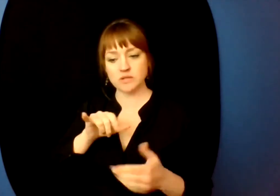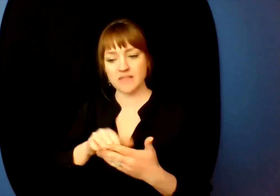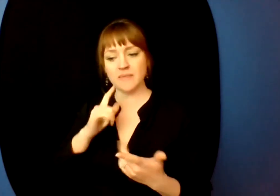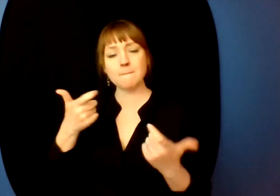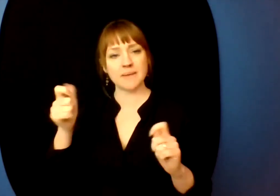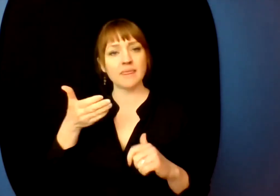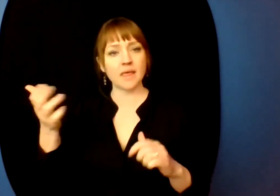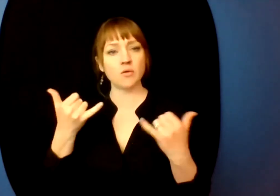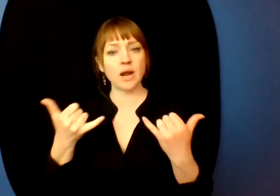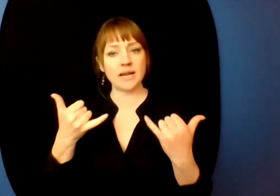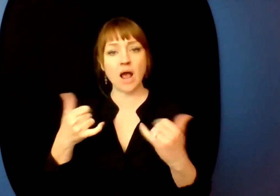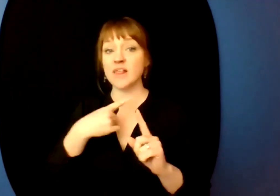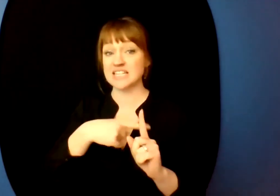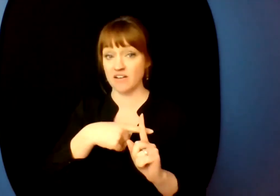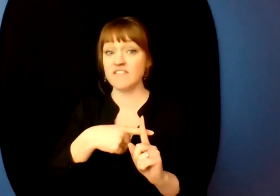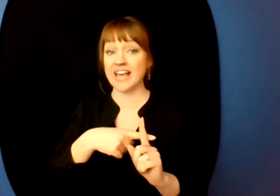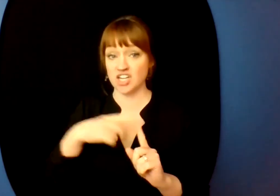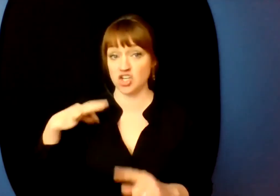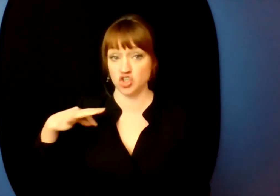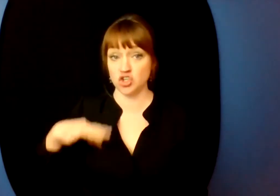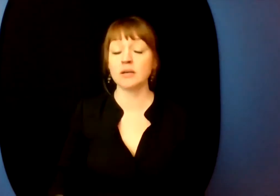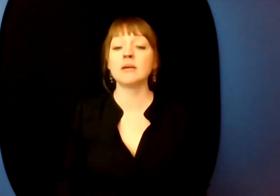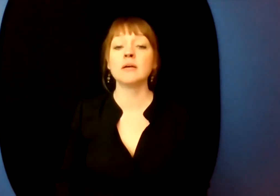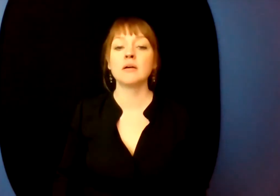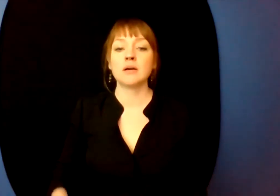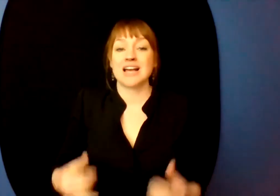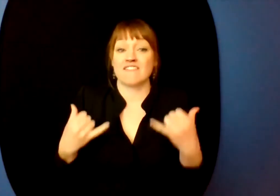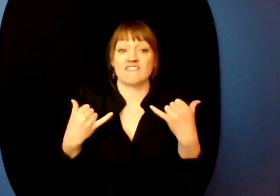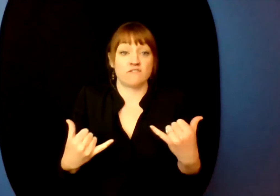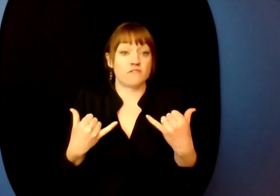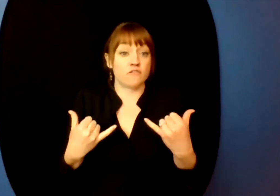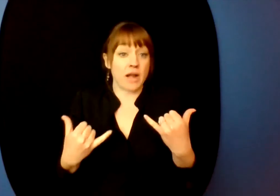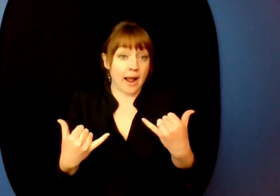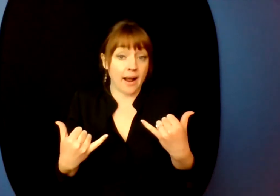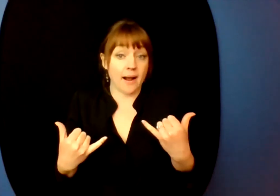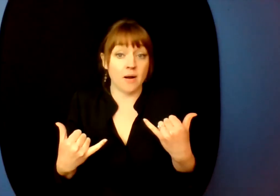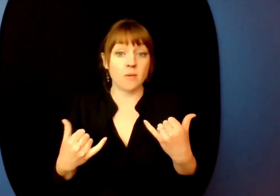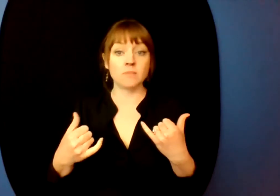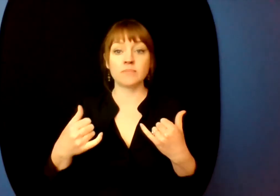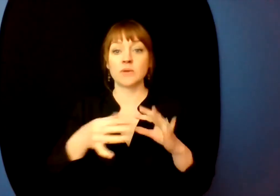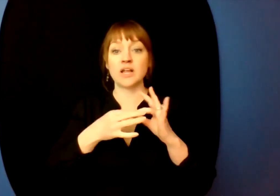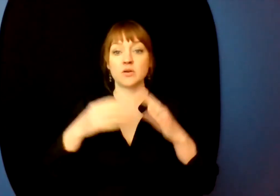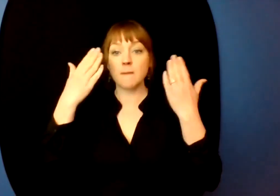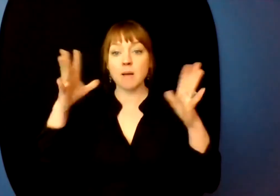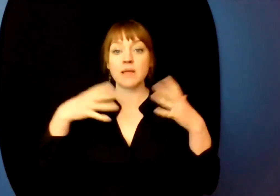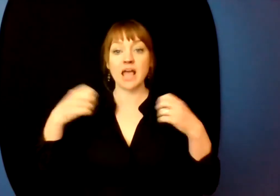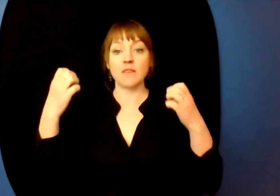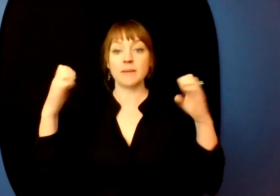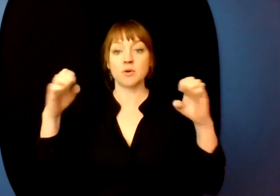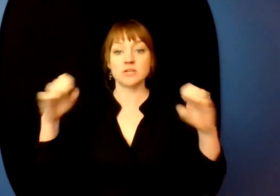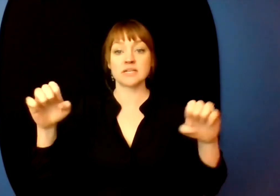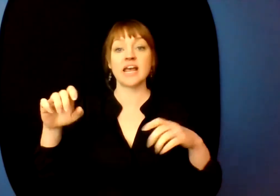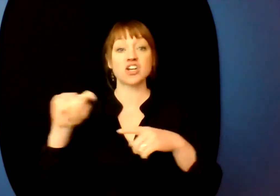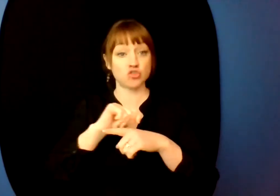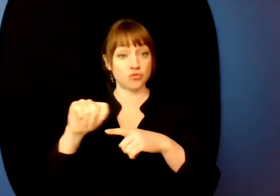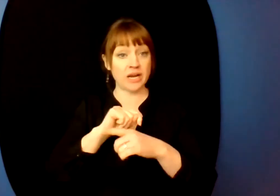an advantage is that for now, due to the public health emergency and a couple of other things, training